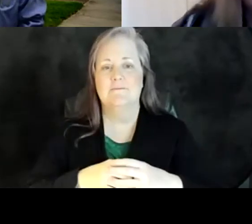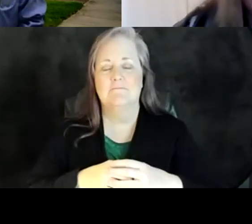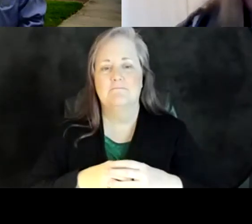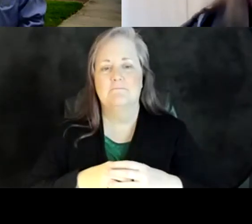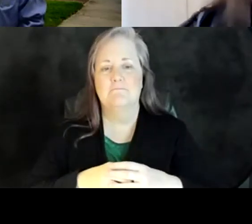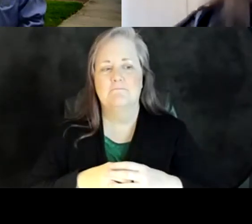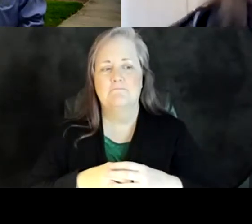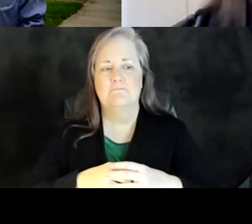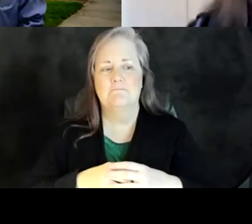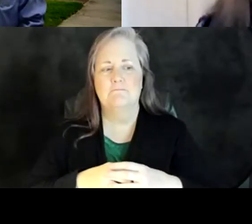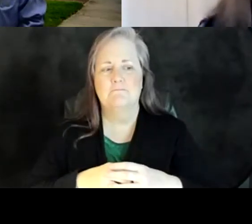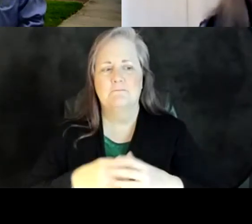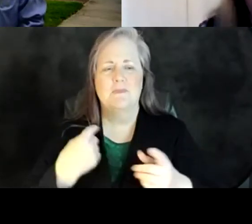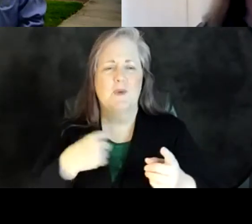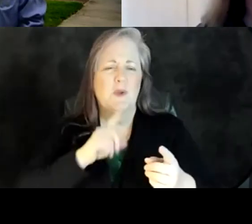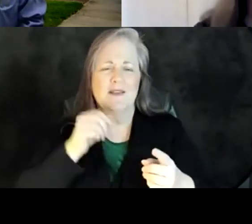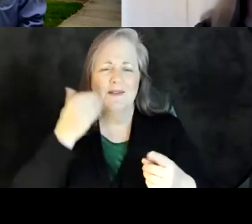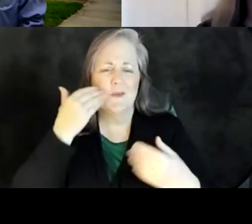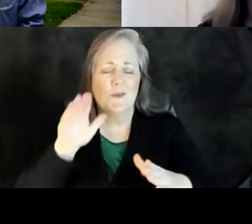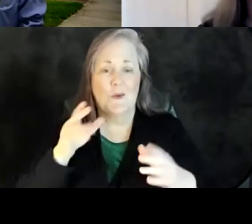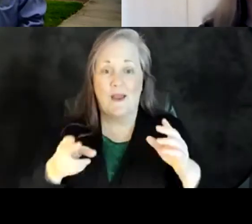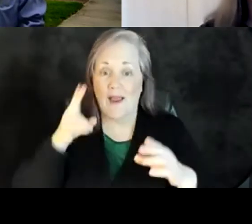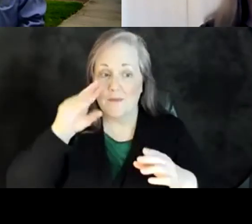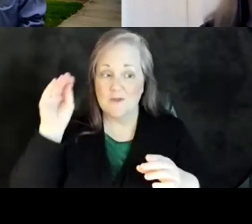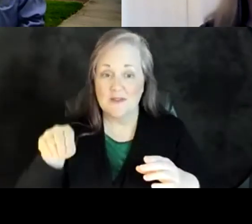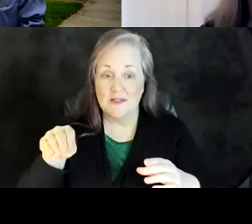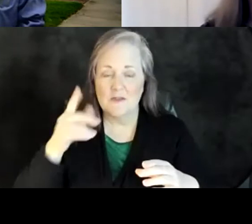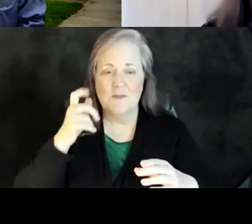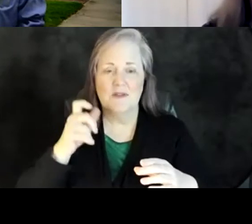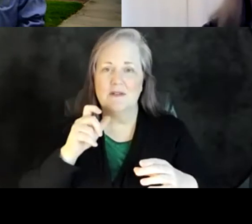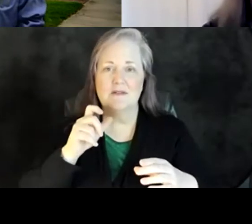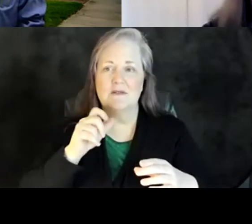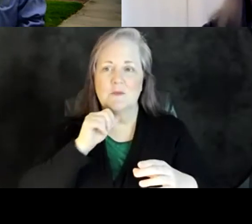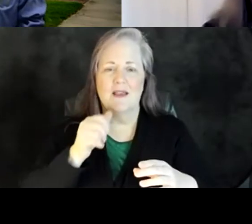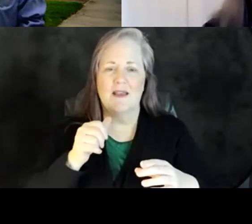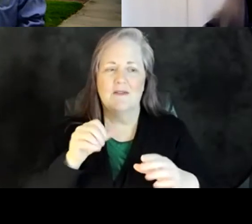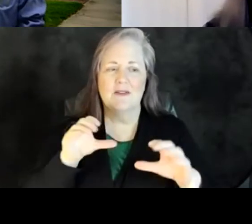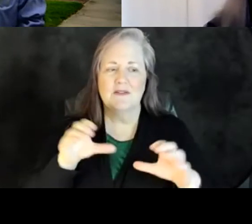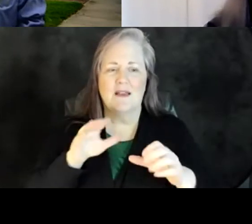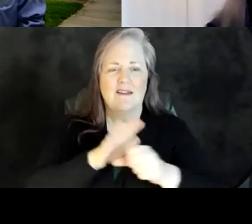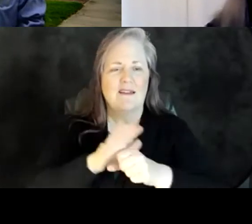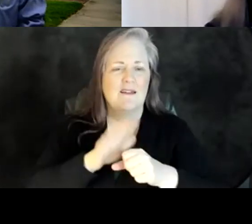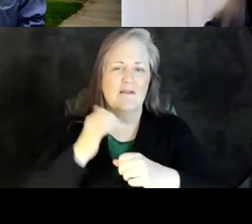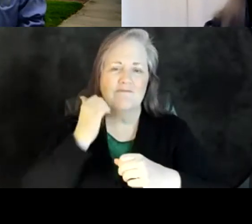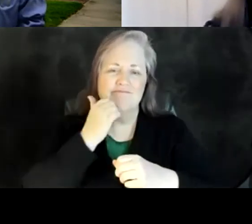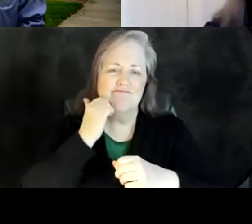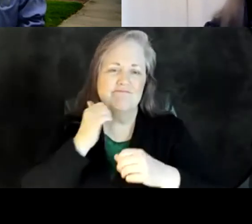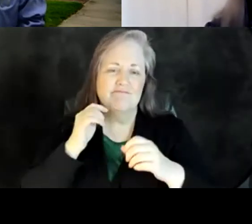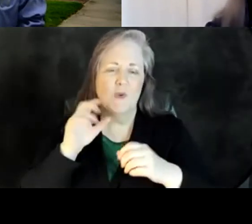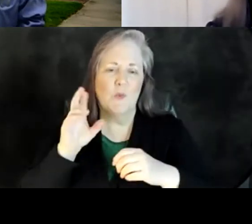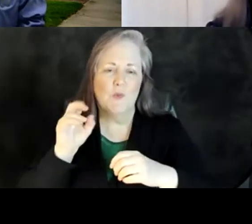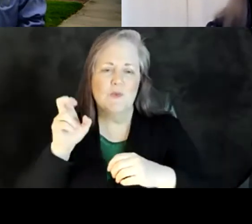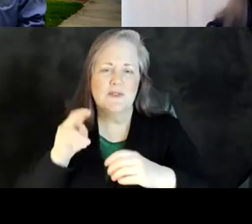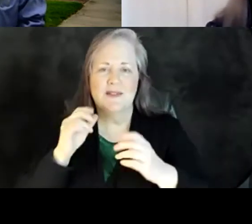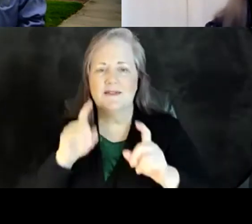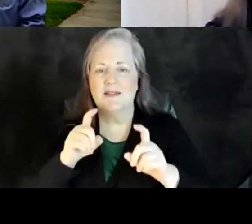We don't really know whether they're in a high percentage because we haven't done enough routine testing of